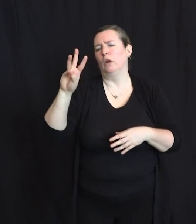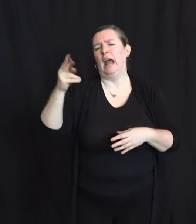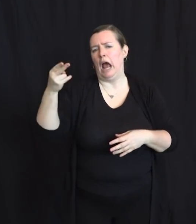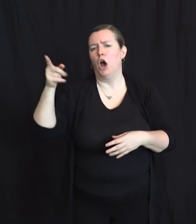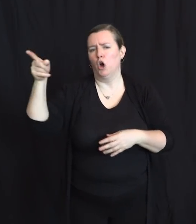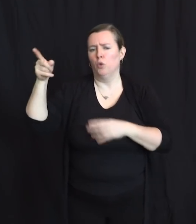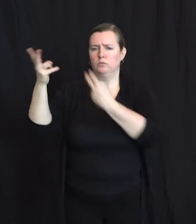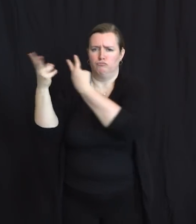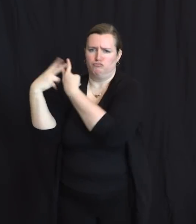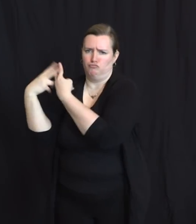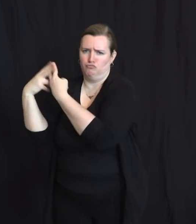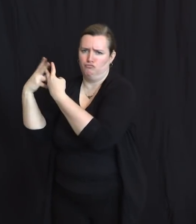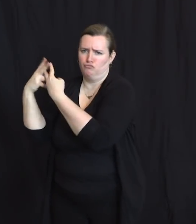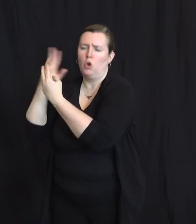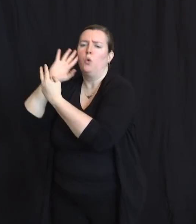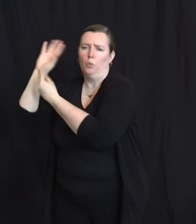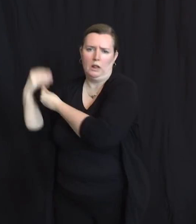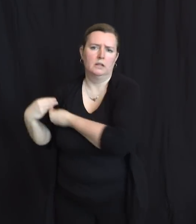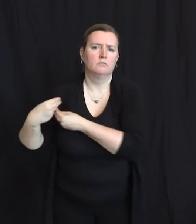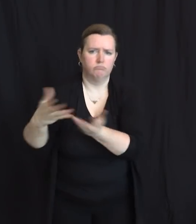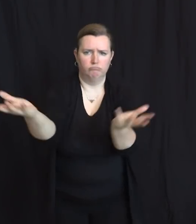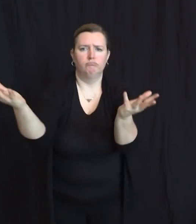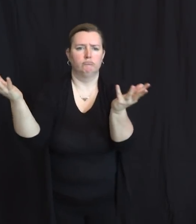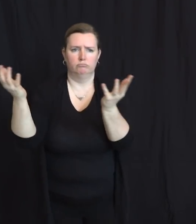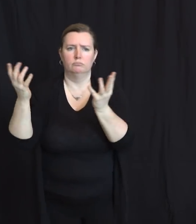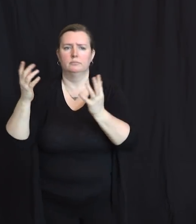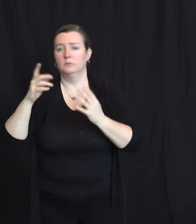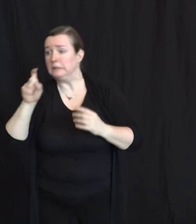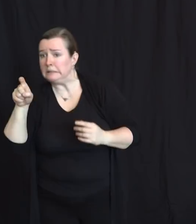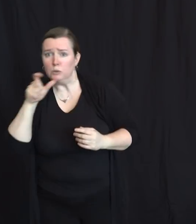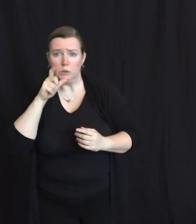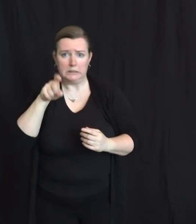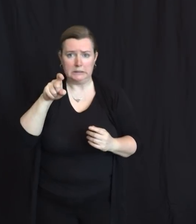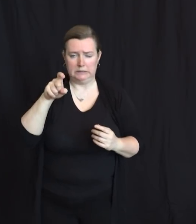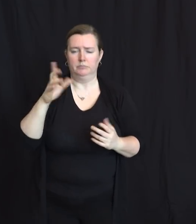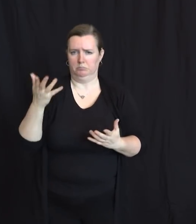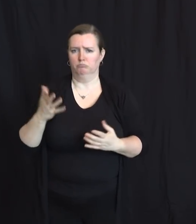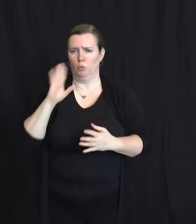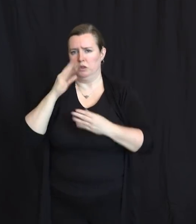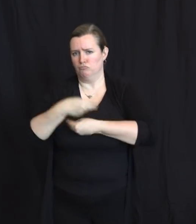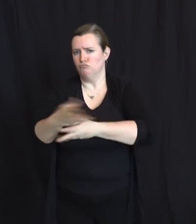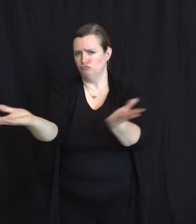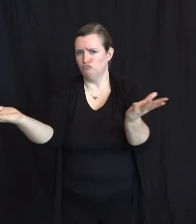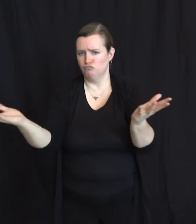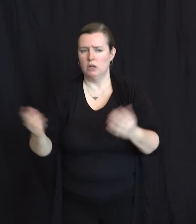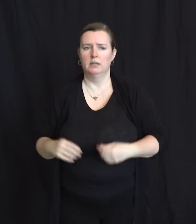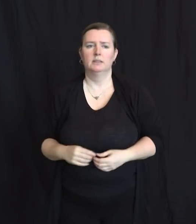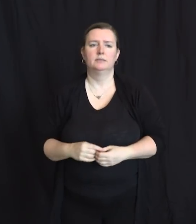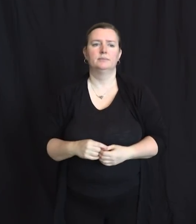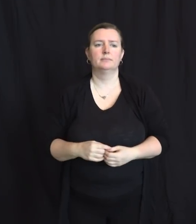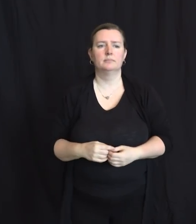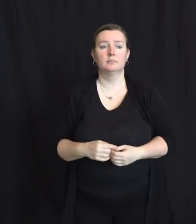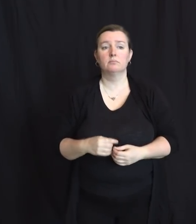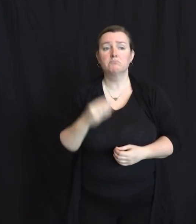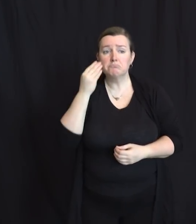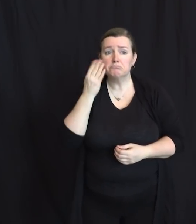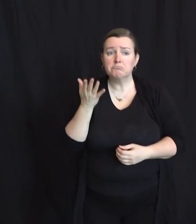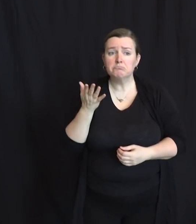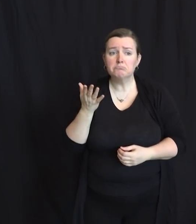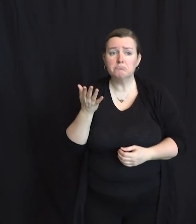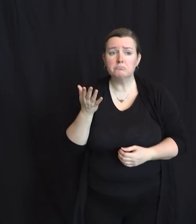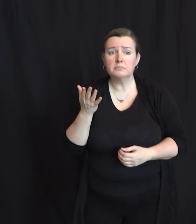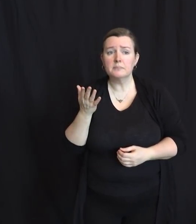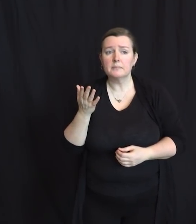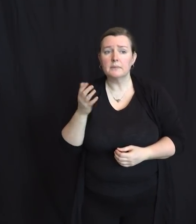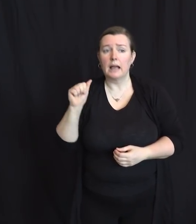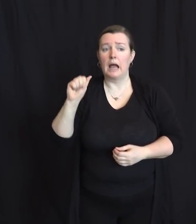COVID-19. Our dear friend and colleague, second from the left, State Police Chaplain Rabbi Abe Friedman, God bless you,